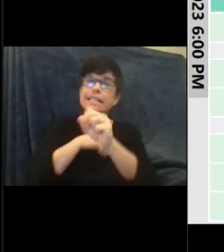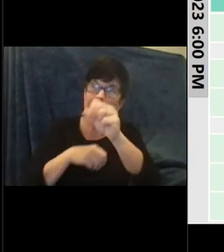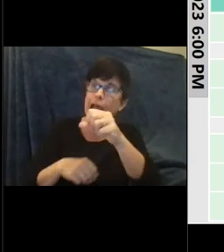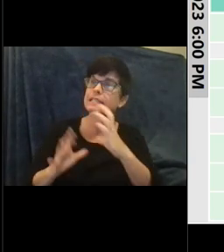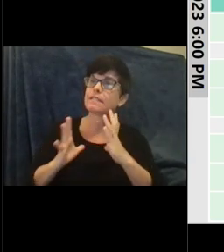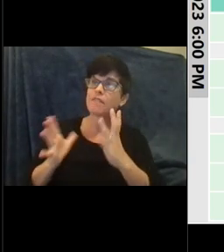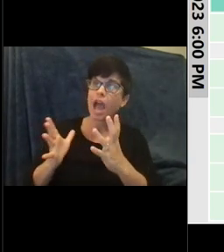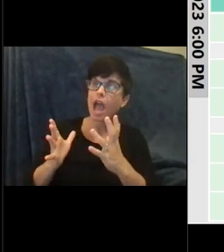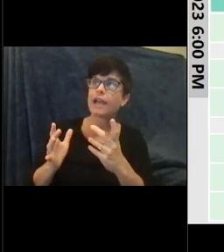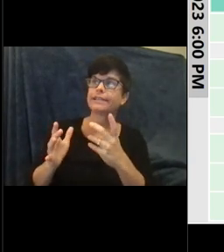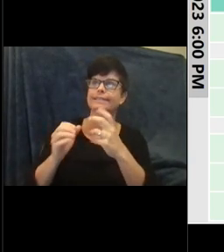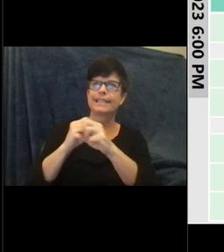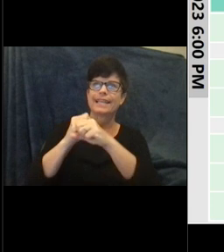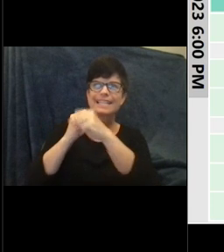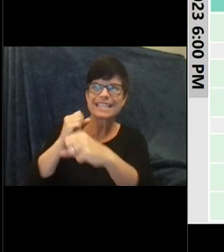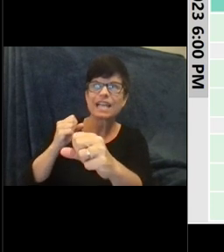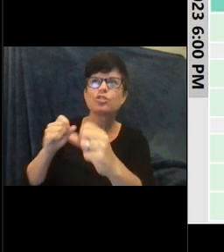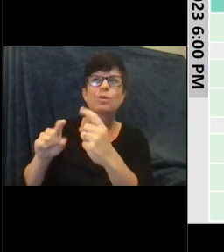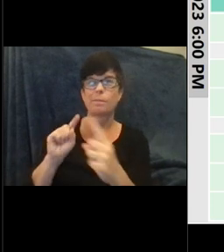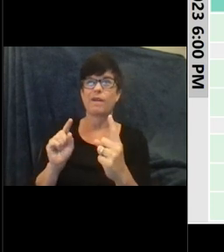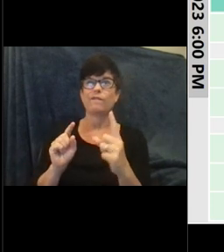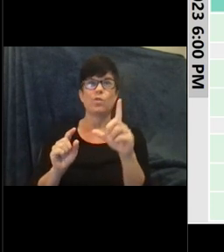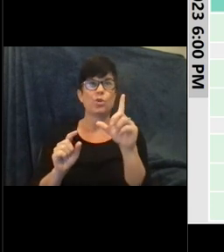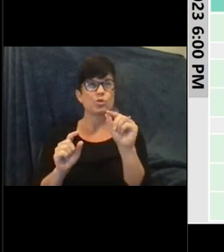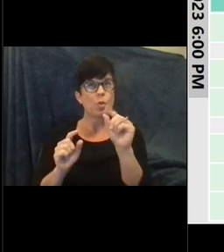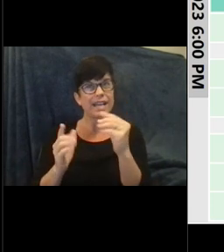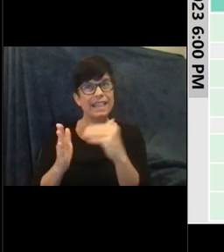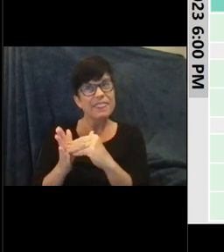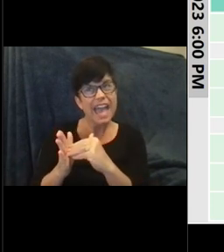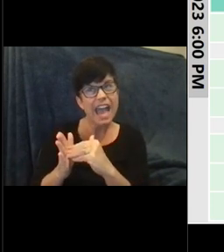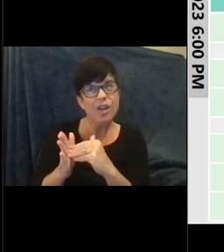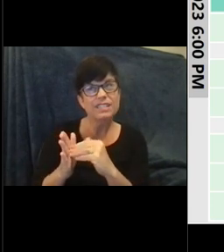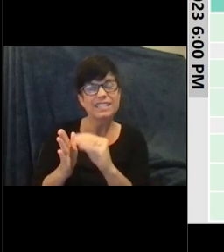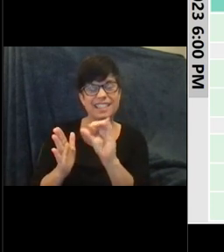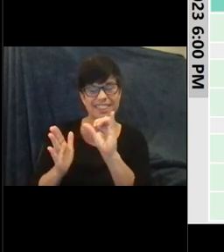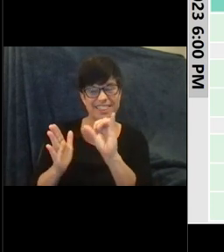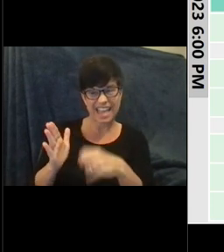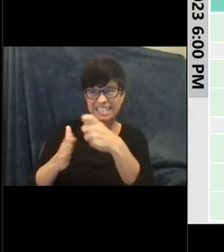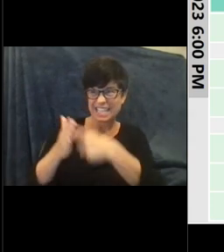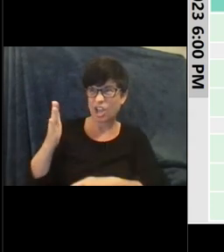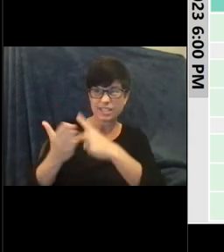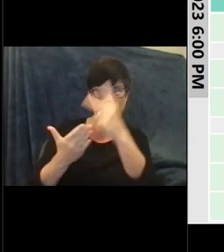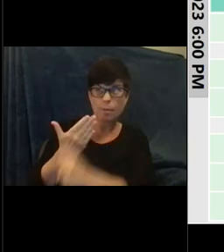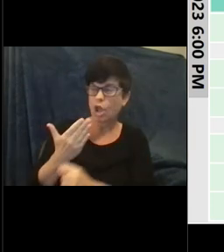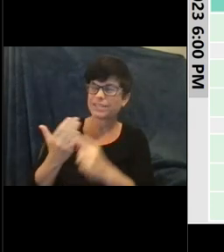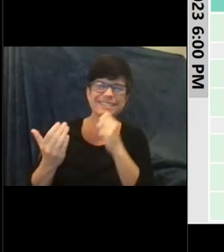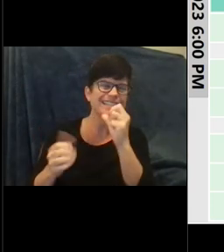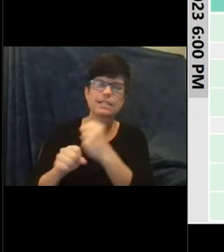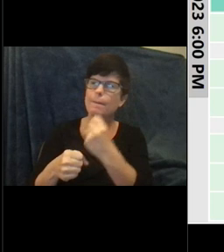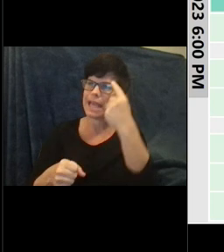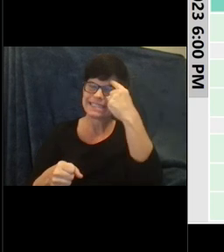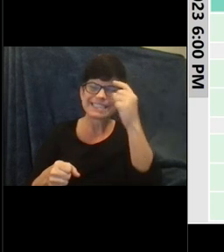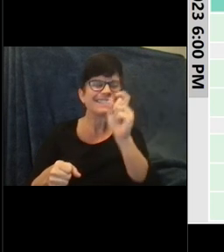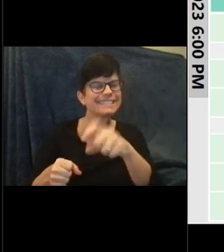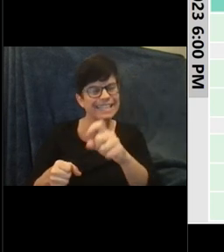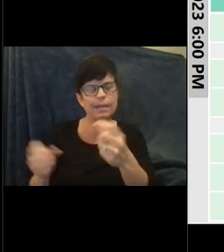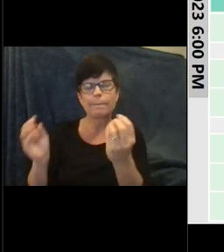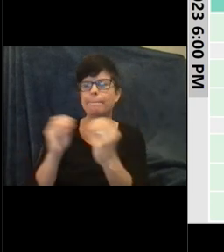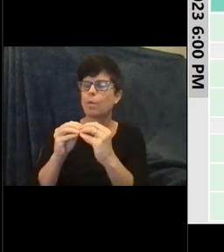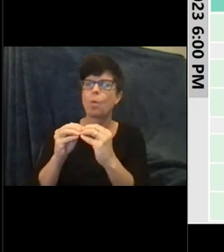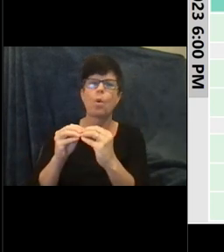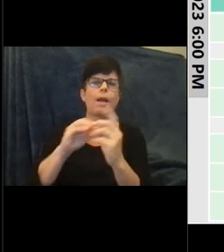extension, but not for a measly 20,000. That's for the cost of the project. That doesn't make sense. We need to have a substantial amount. We gave them a